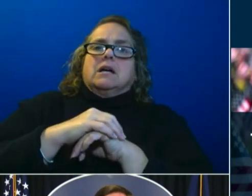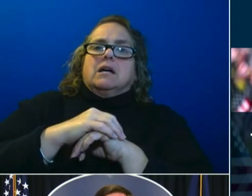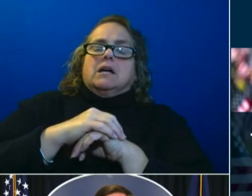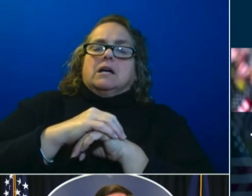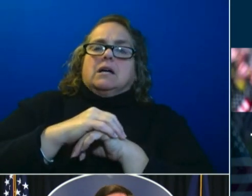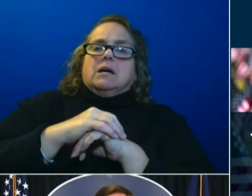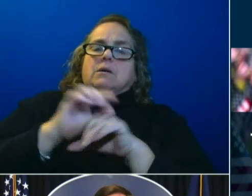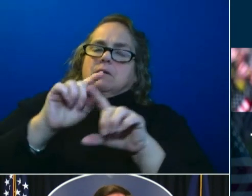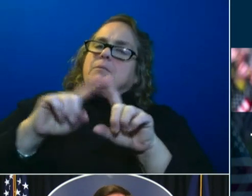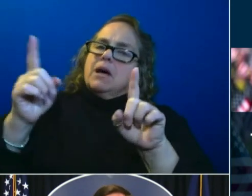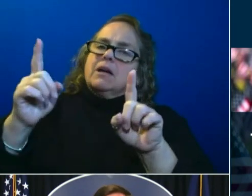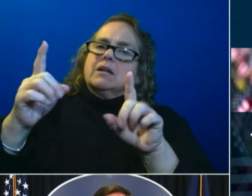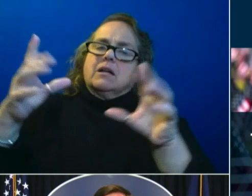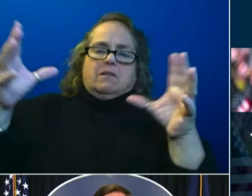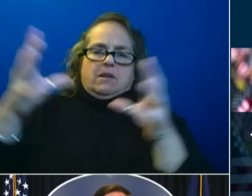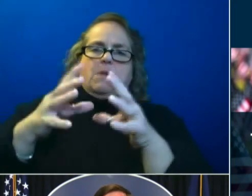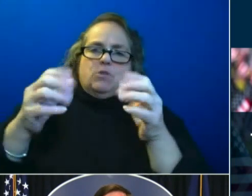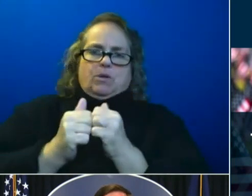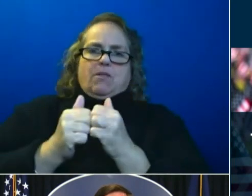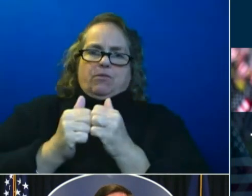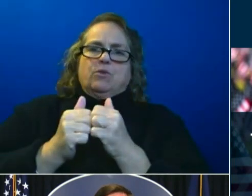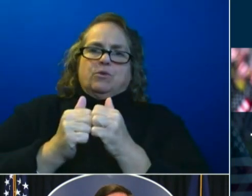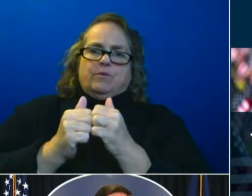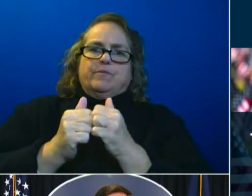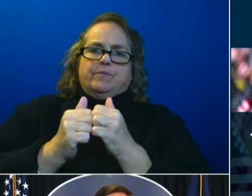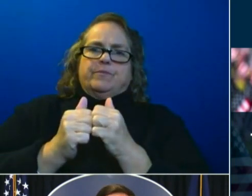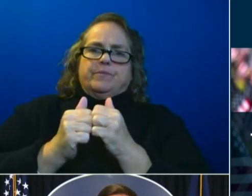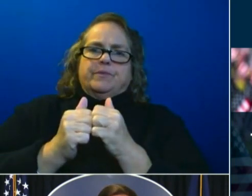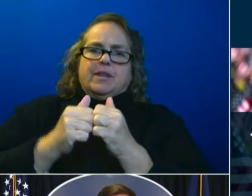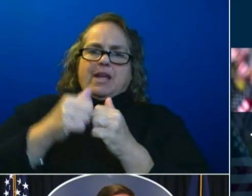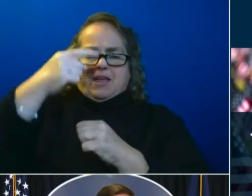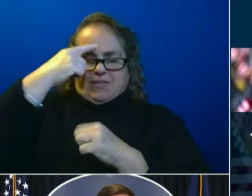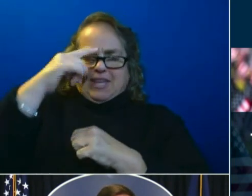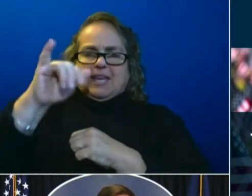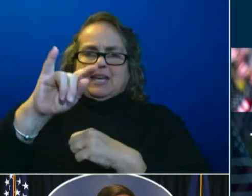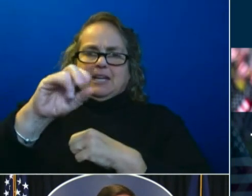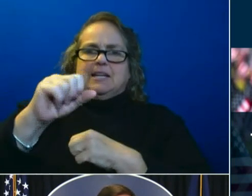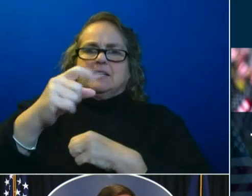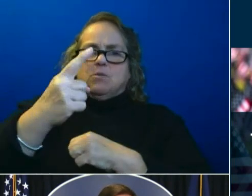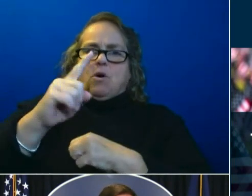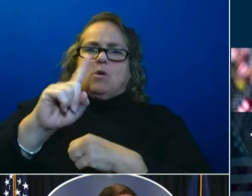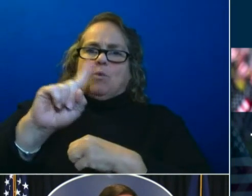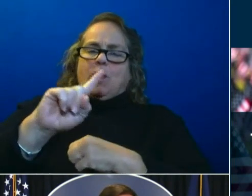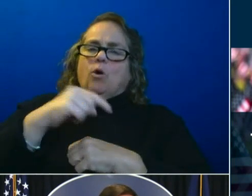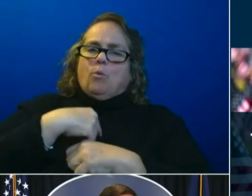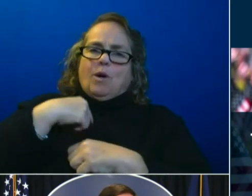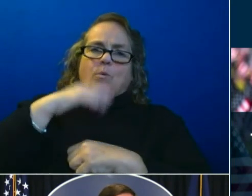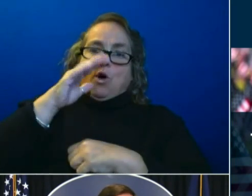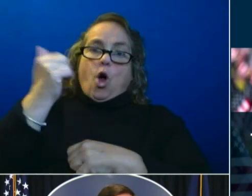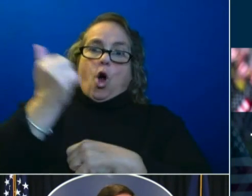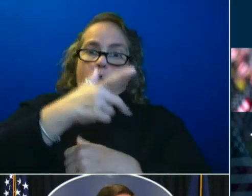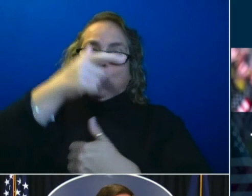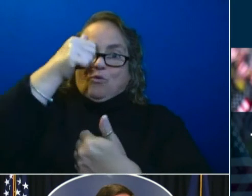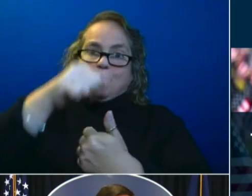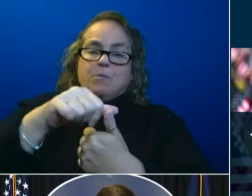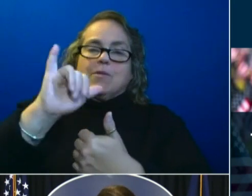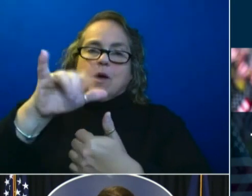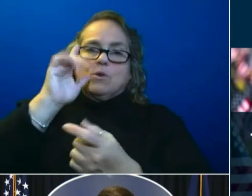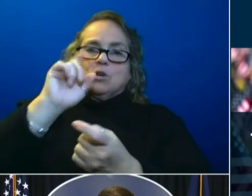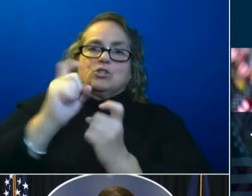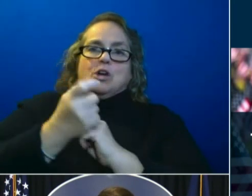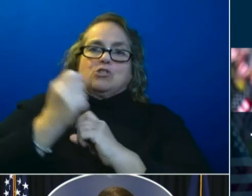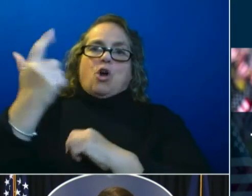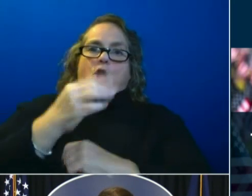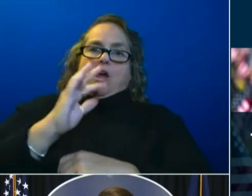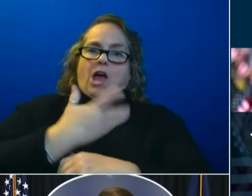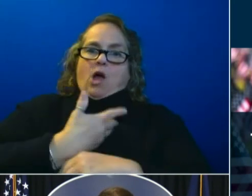together. You know, I think that this is a period that we will all remember, that is going to change all of our lives forever. And this